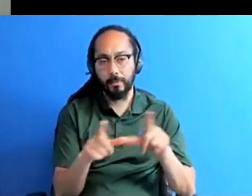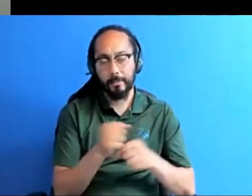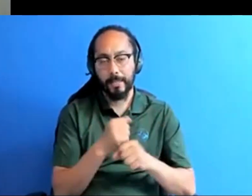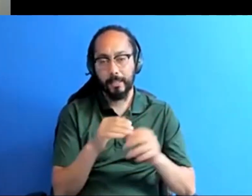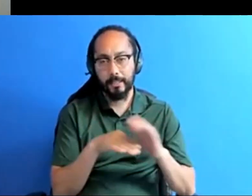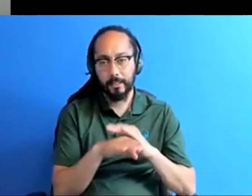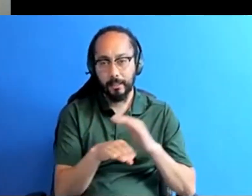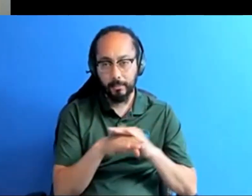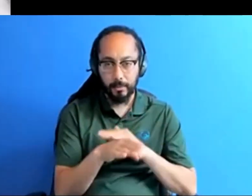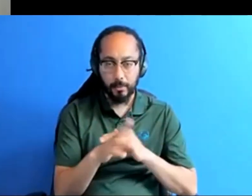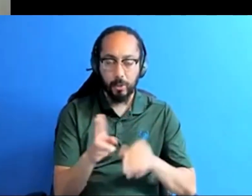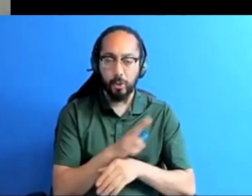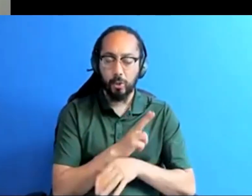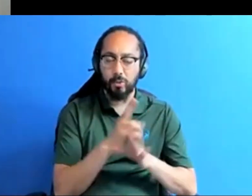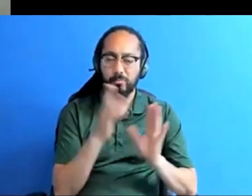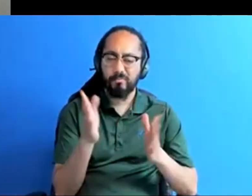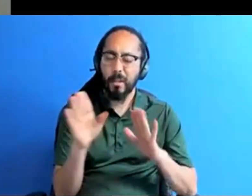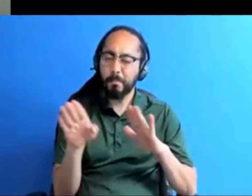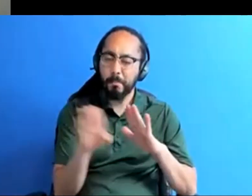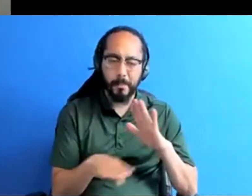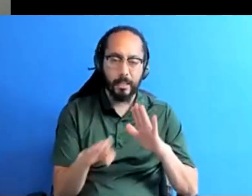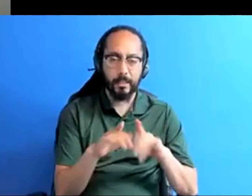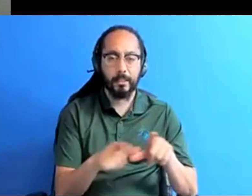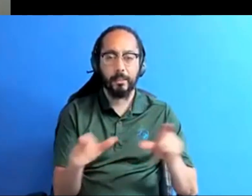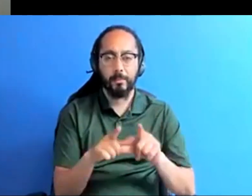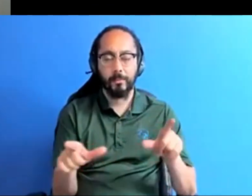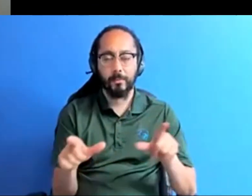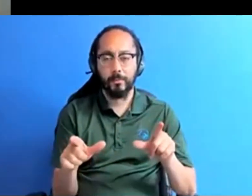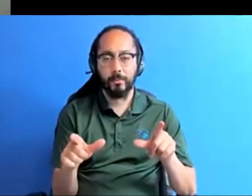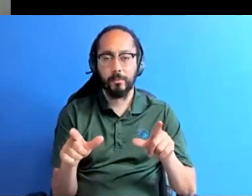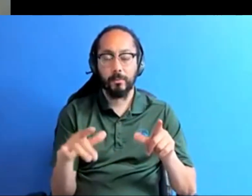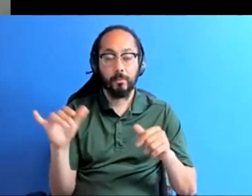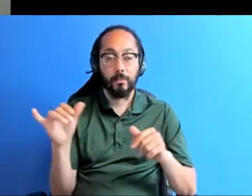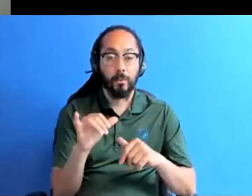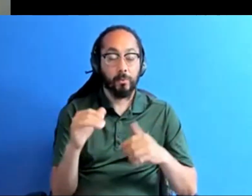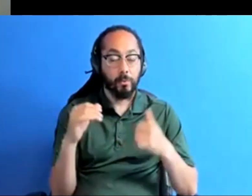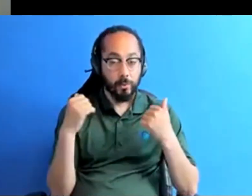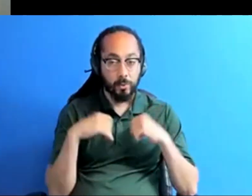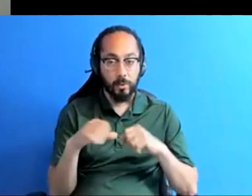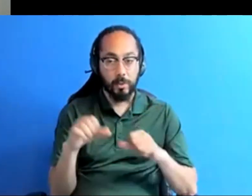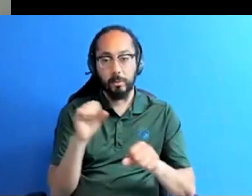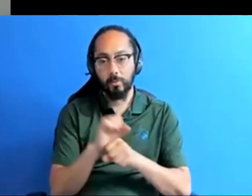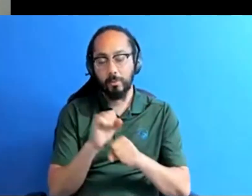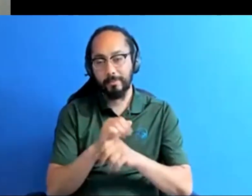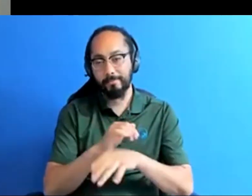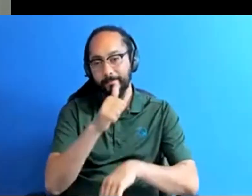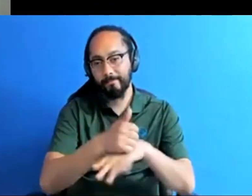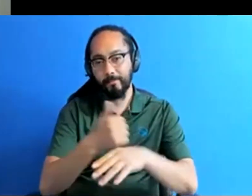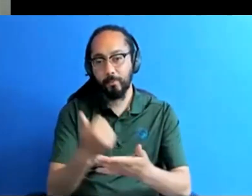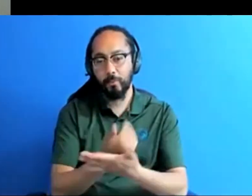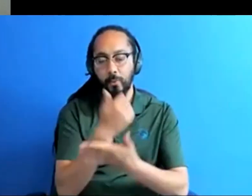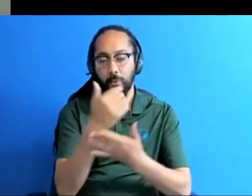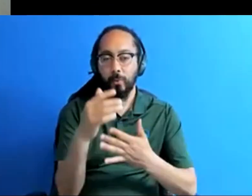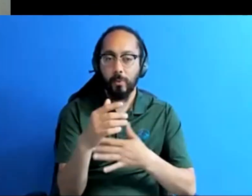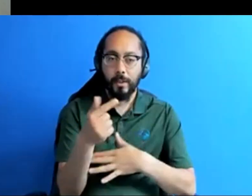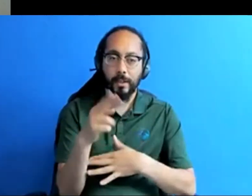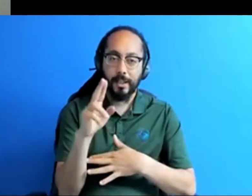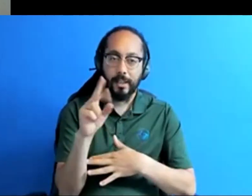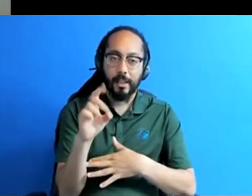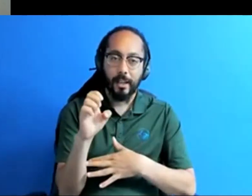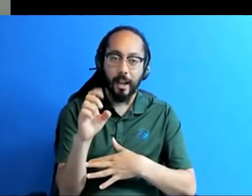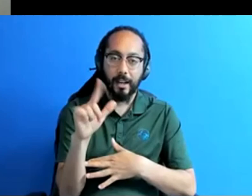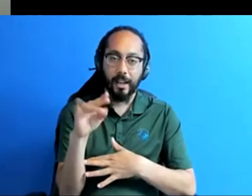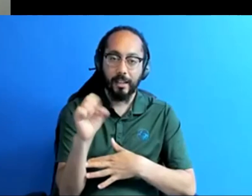using plain language, and we're trying to work towards having new guidelines around how